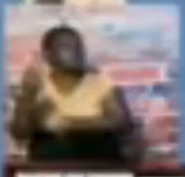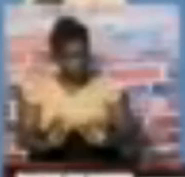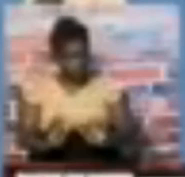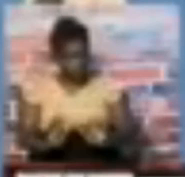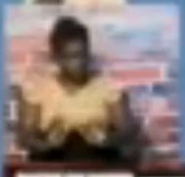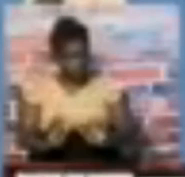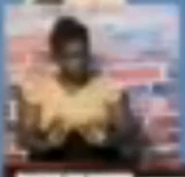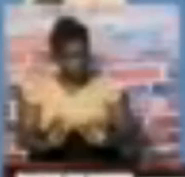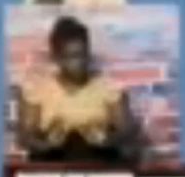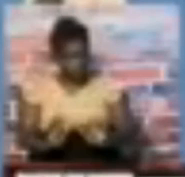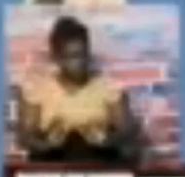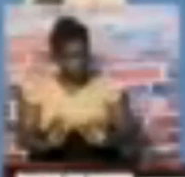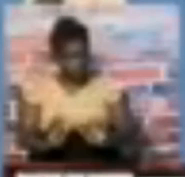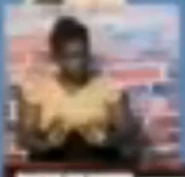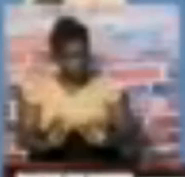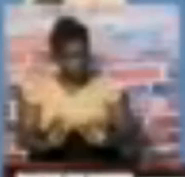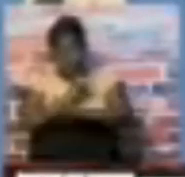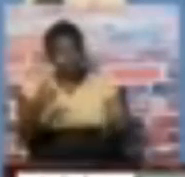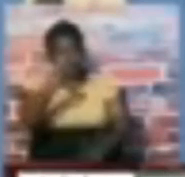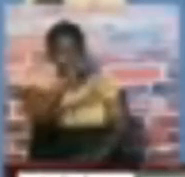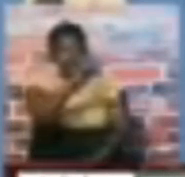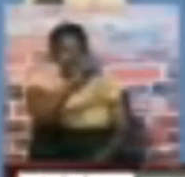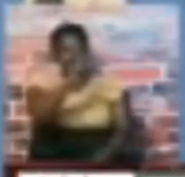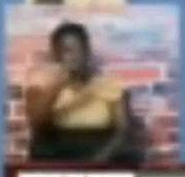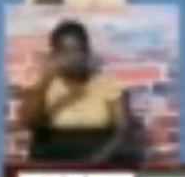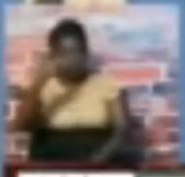countries is our LOCs,